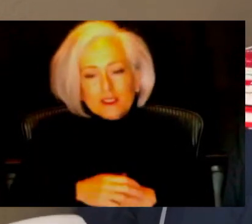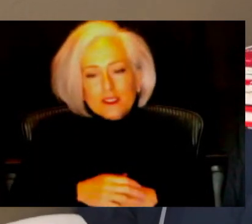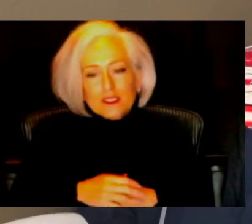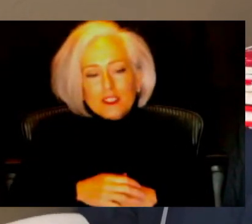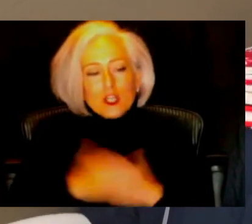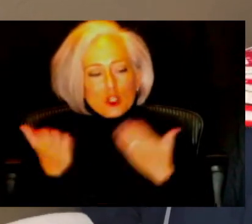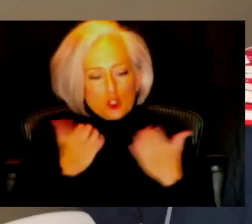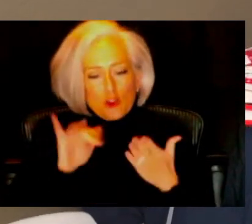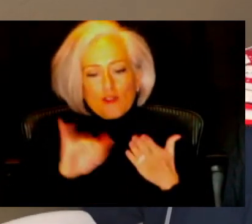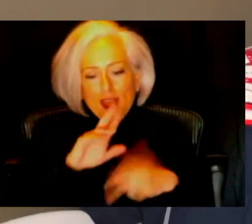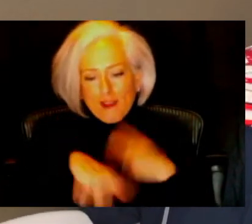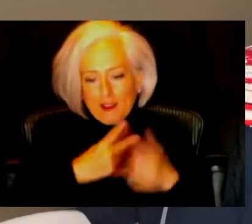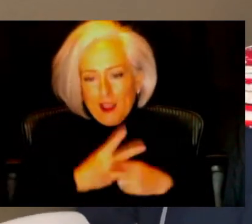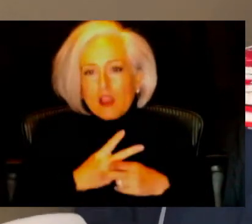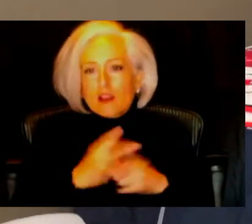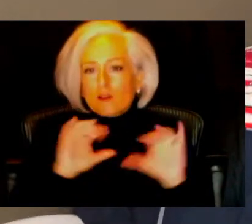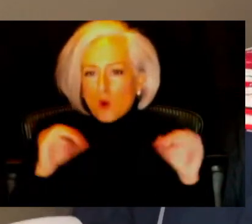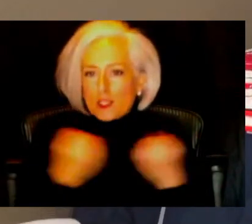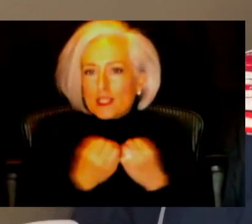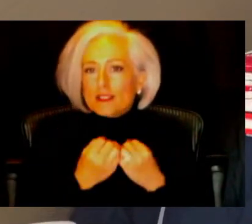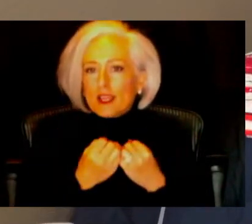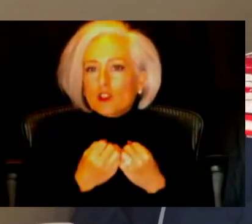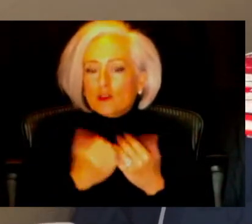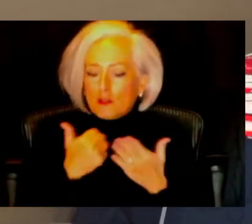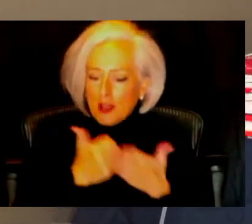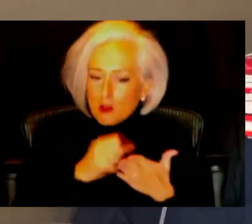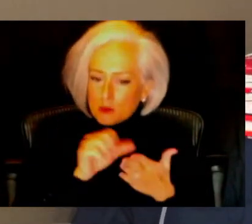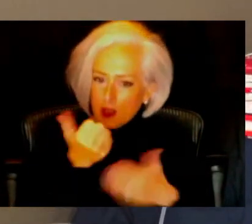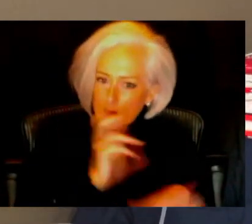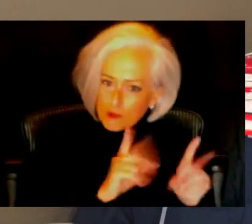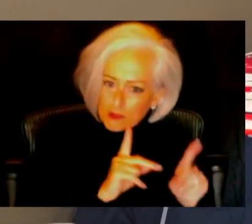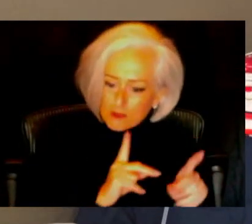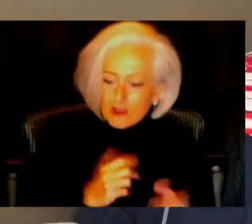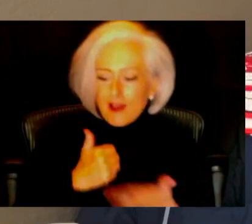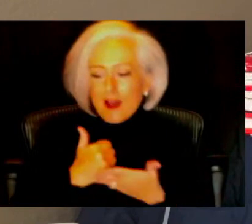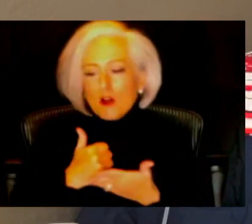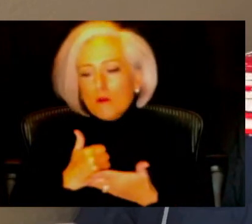organizations. It helps other people, helps your fellow vets, and